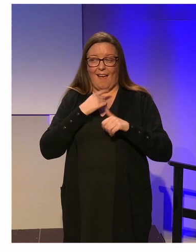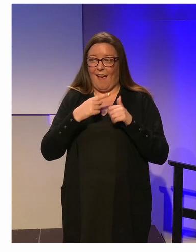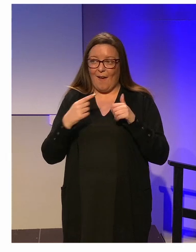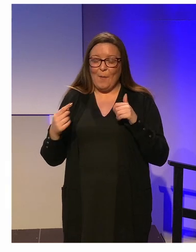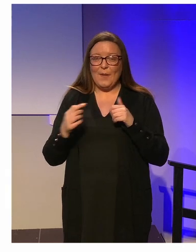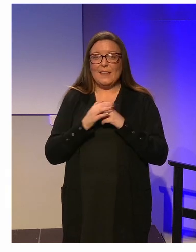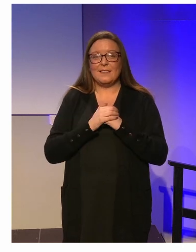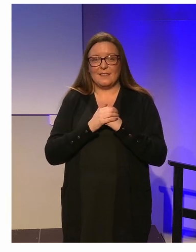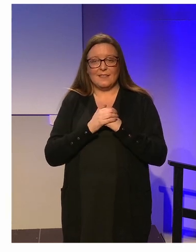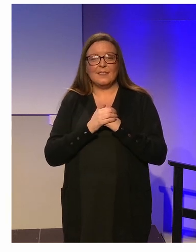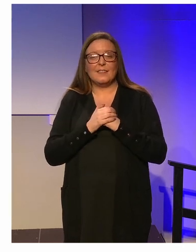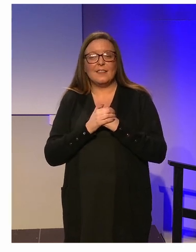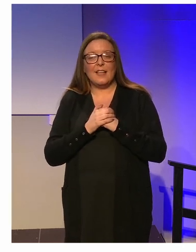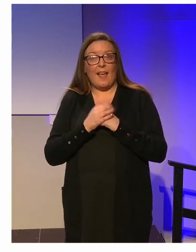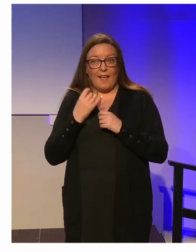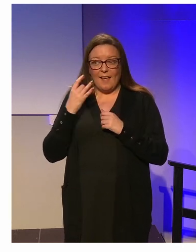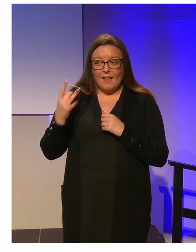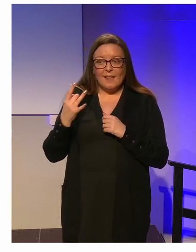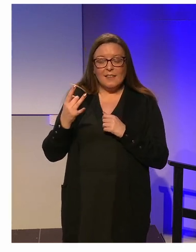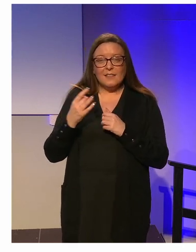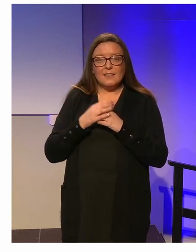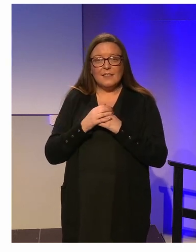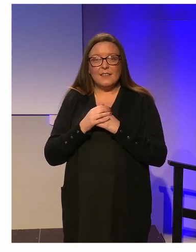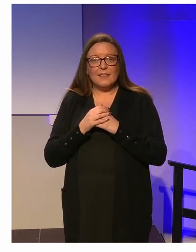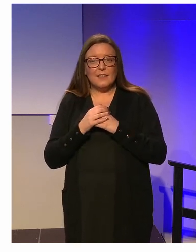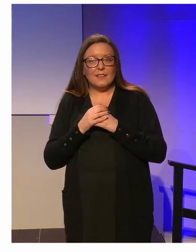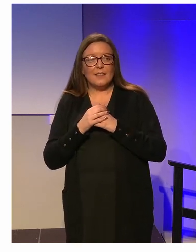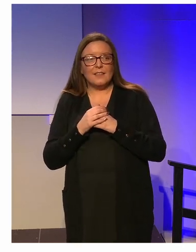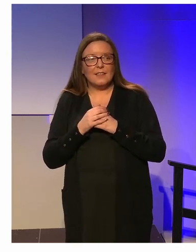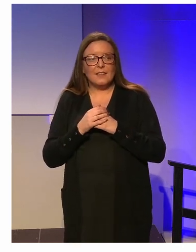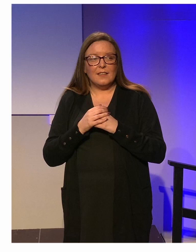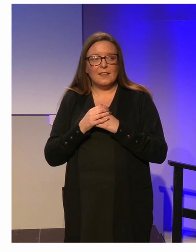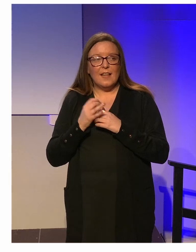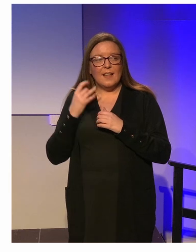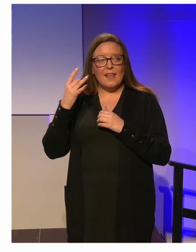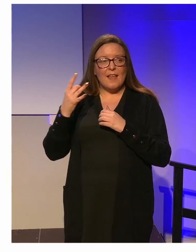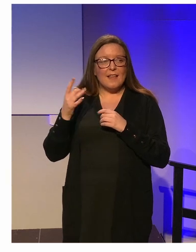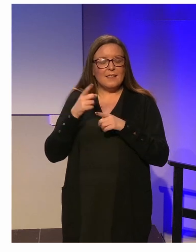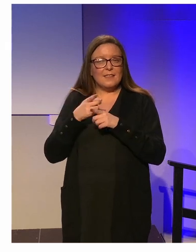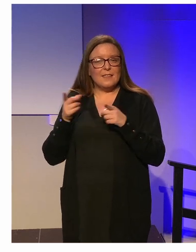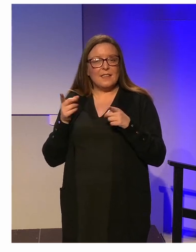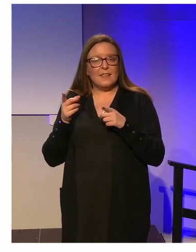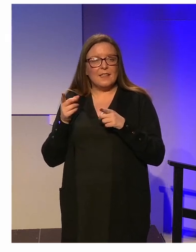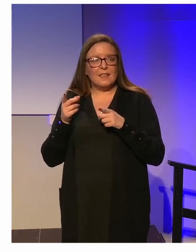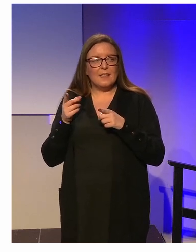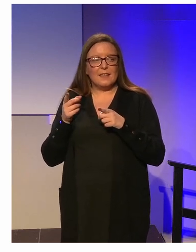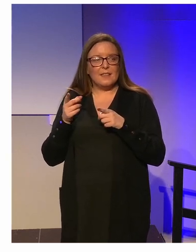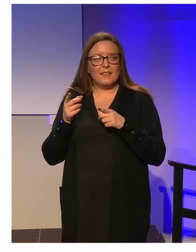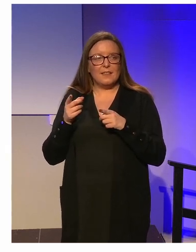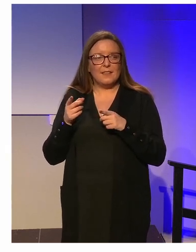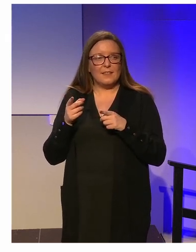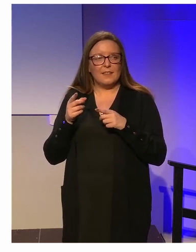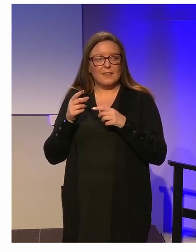always, I always ask them how they are in the mornings. They always ask me how I am, and just it's a nice environment. It's